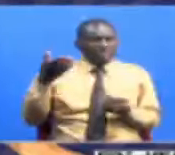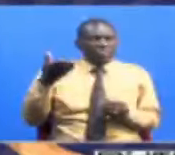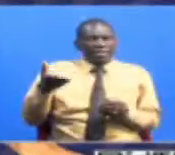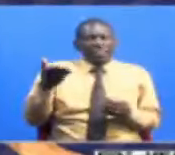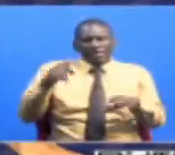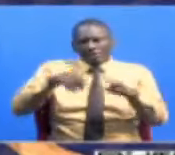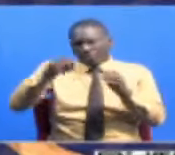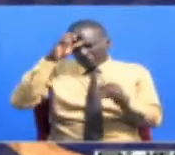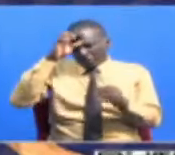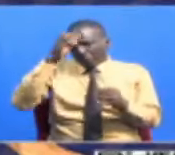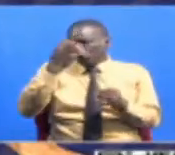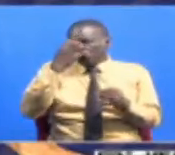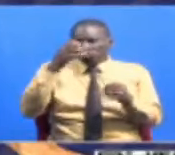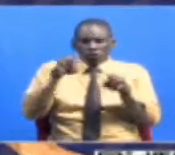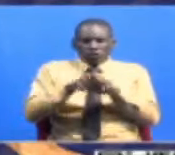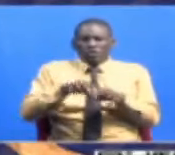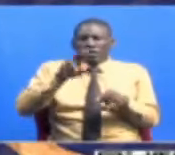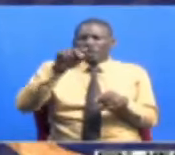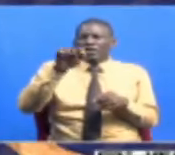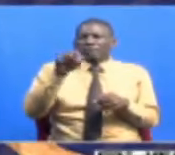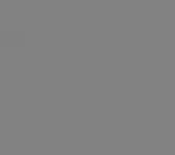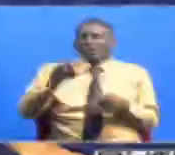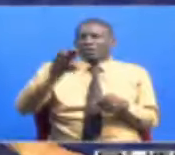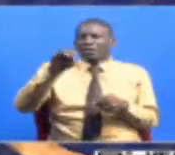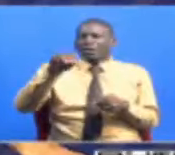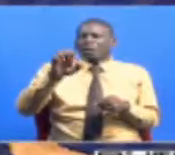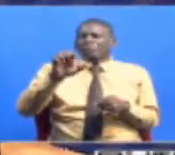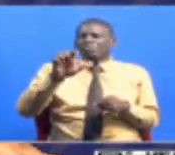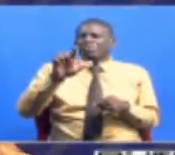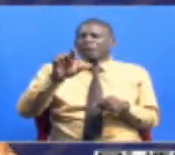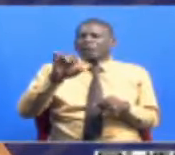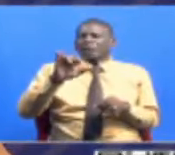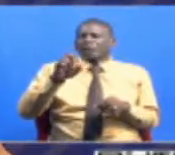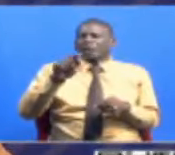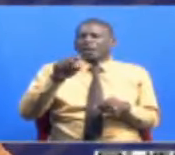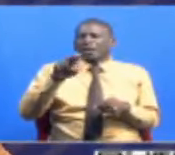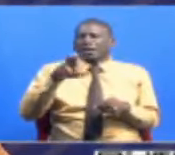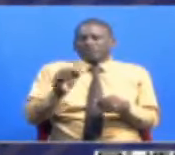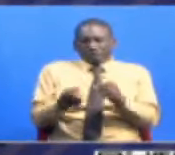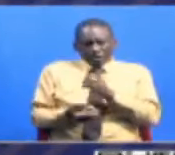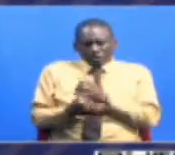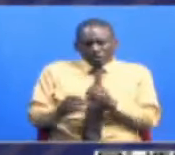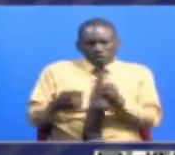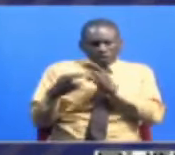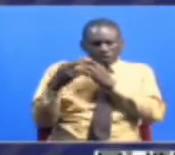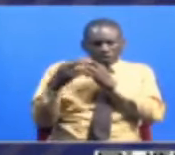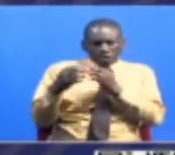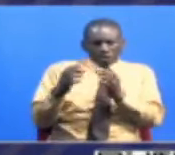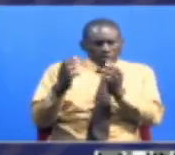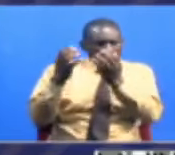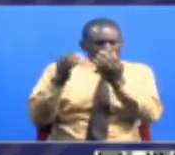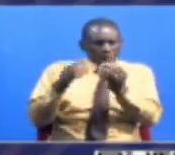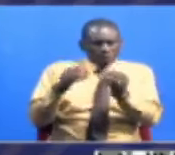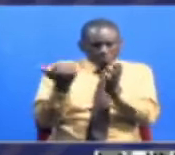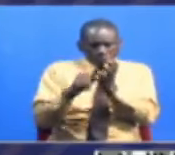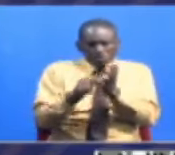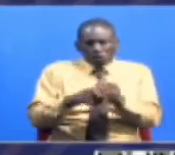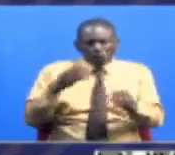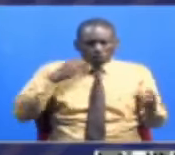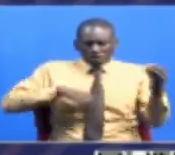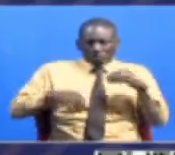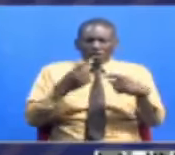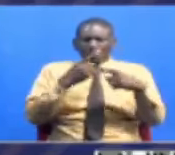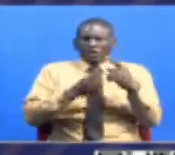his government. NTV's Melita Oletenges takes a look at the burden of graft in 2023,